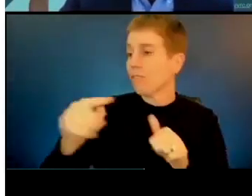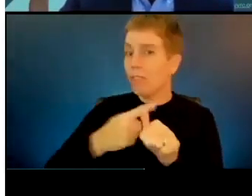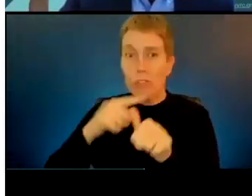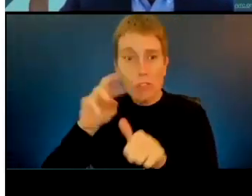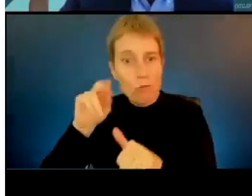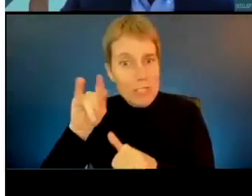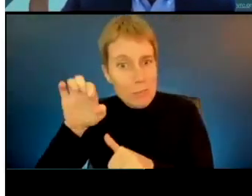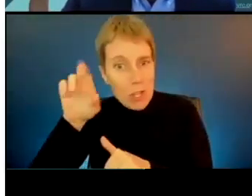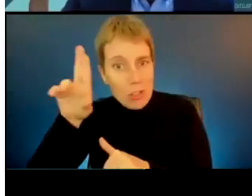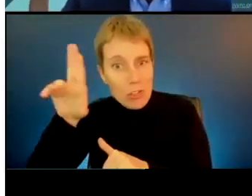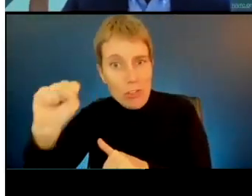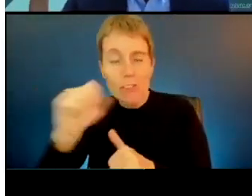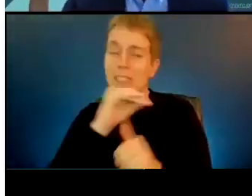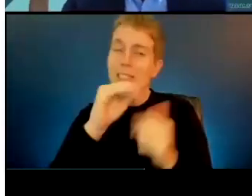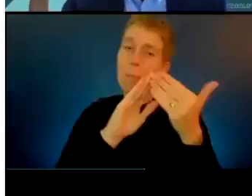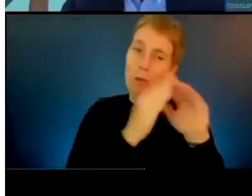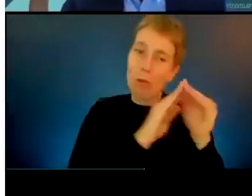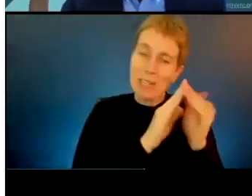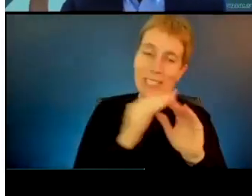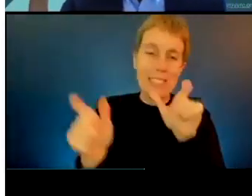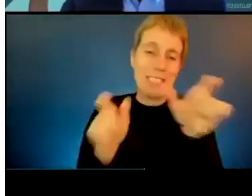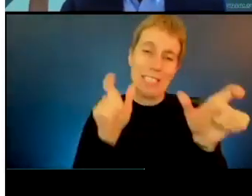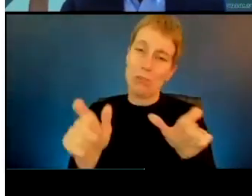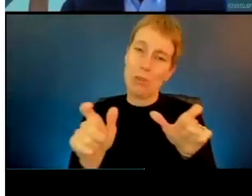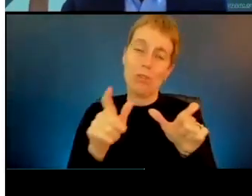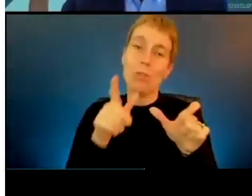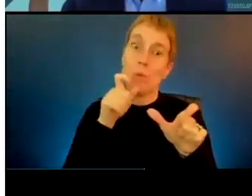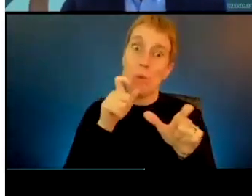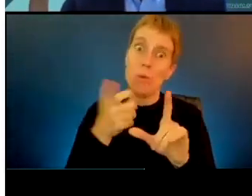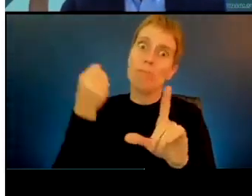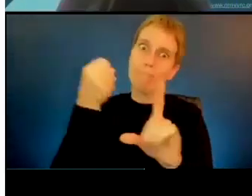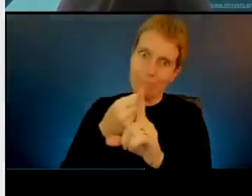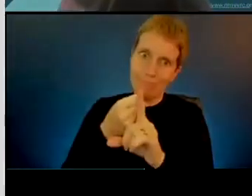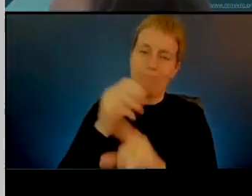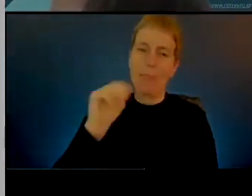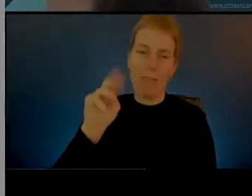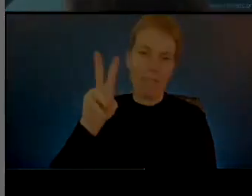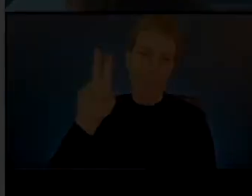Thank you all so much. Thank you.